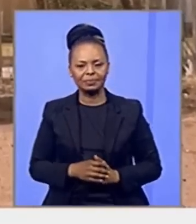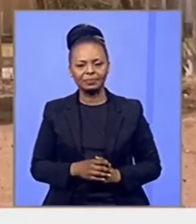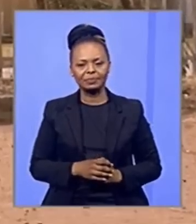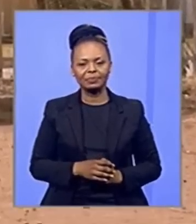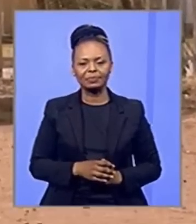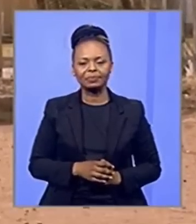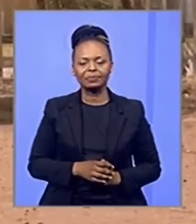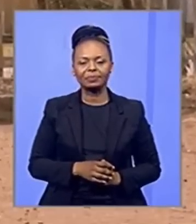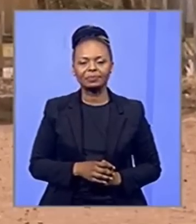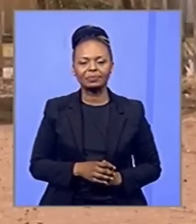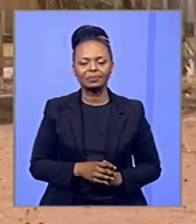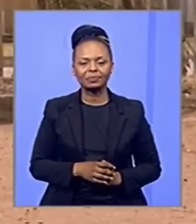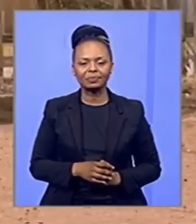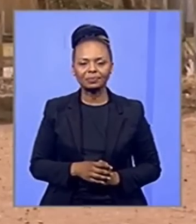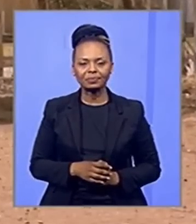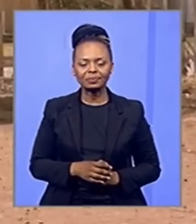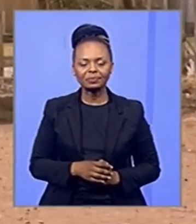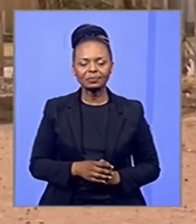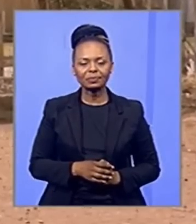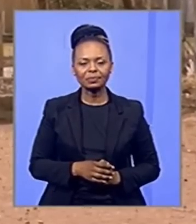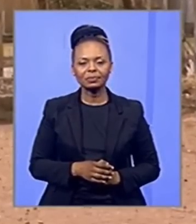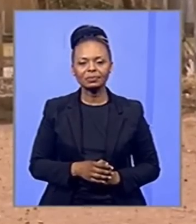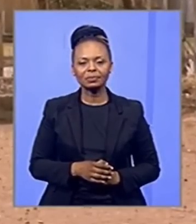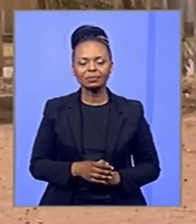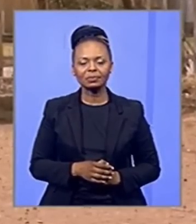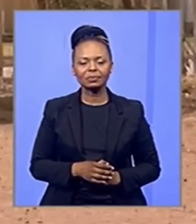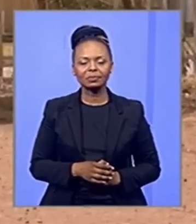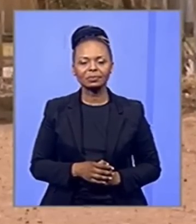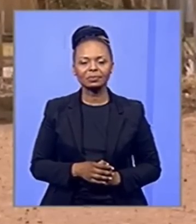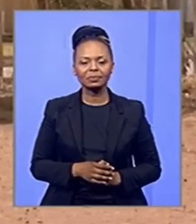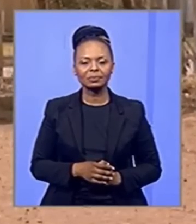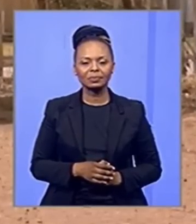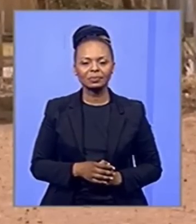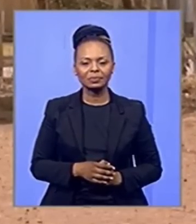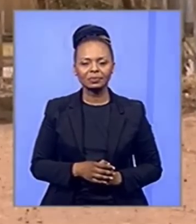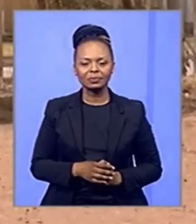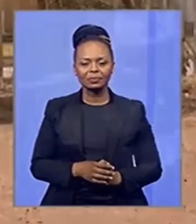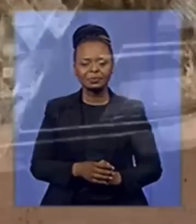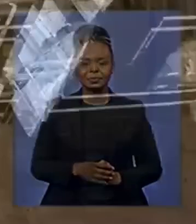Pedi, dikgang ke tsa SABC Lichtenburg.